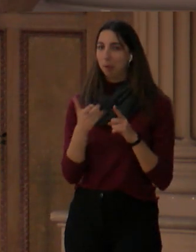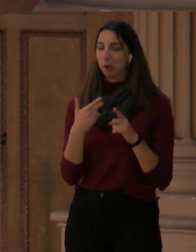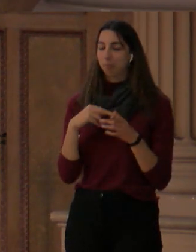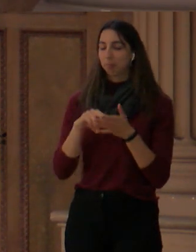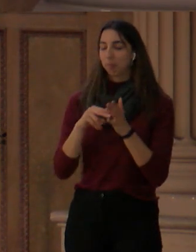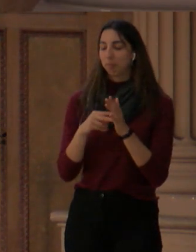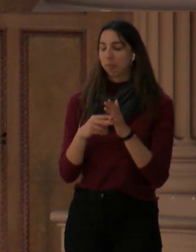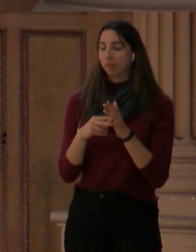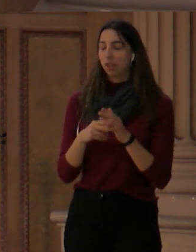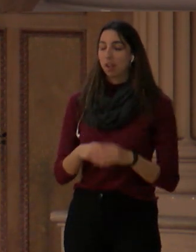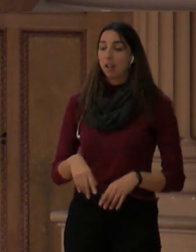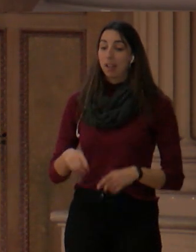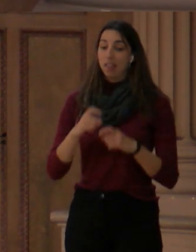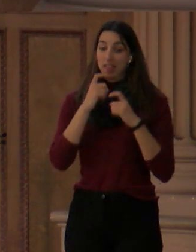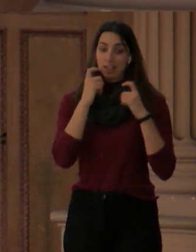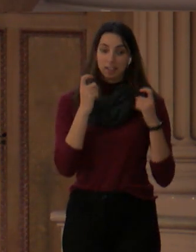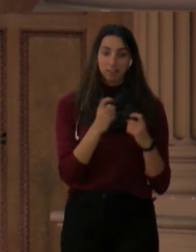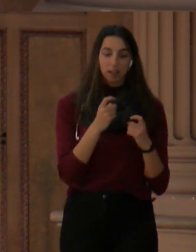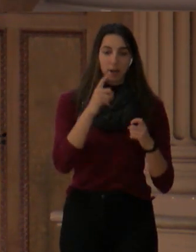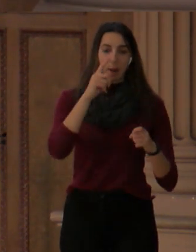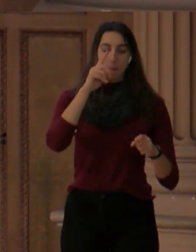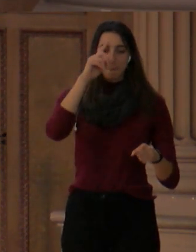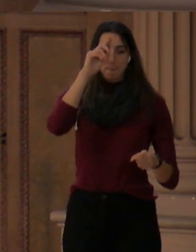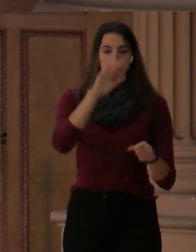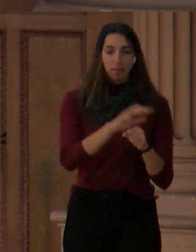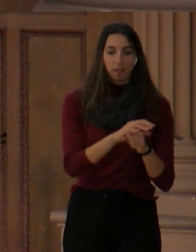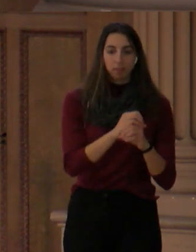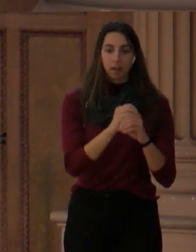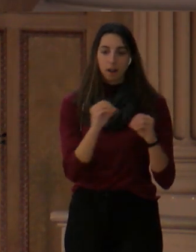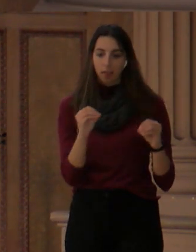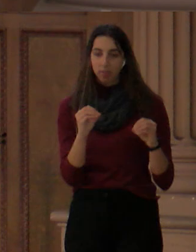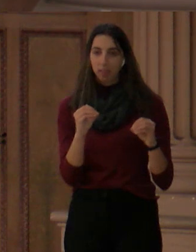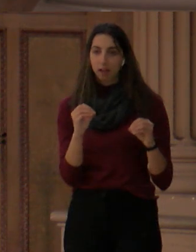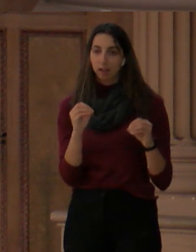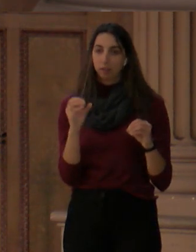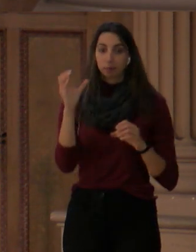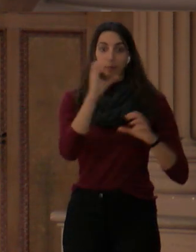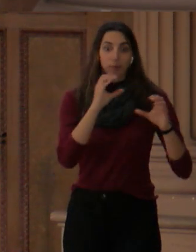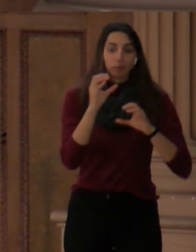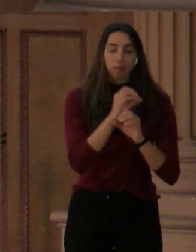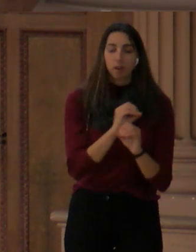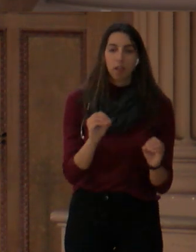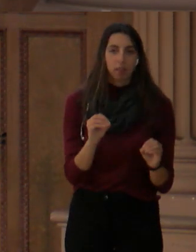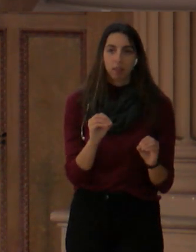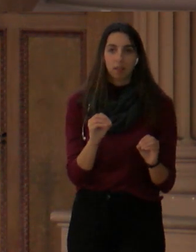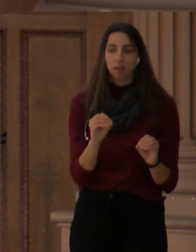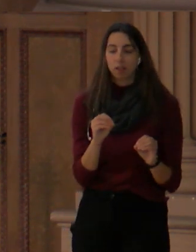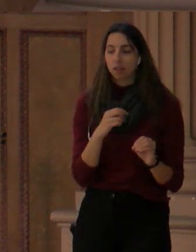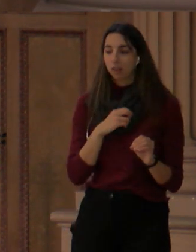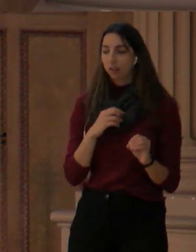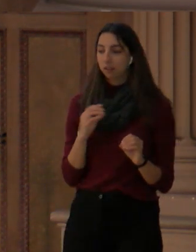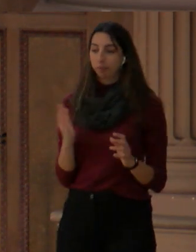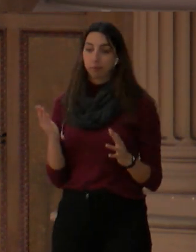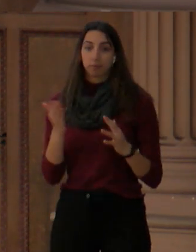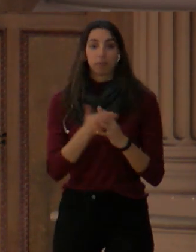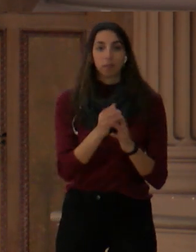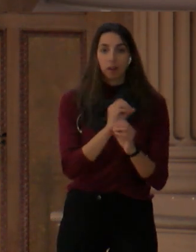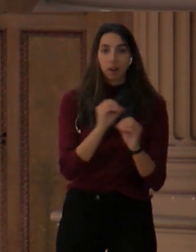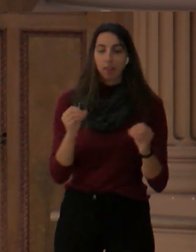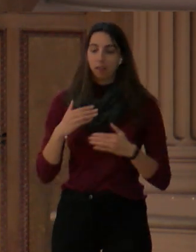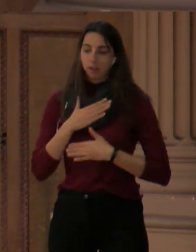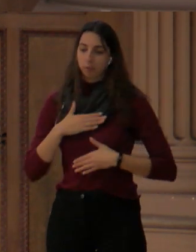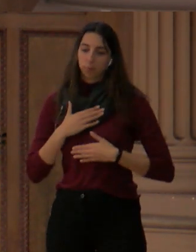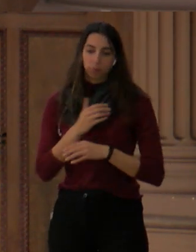sin which believes in nothing, cares for nothing, seeks to know nothing, interferes with nothing, enjoys